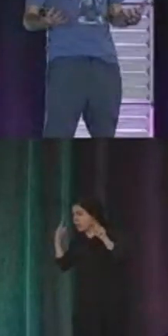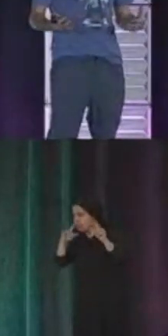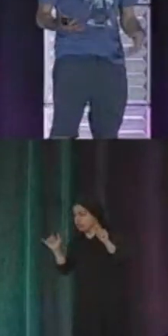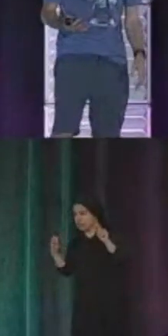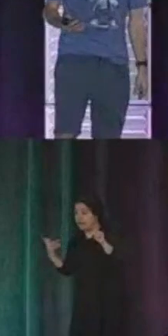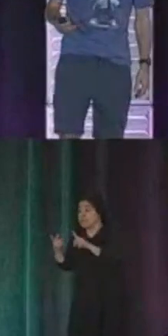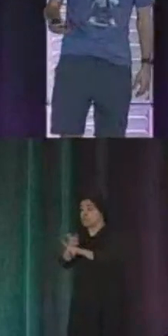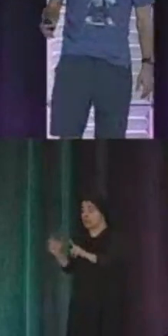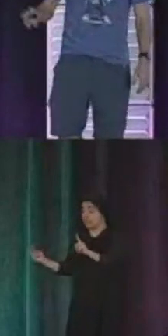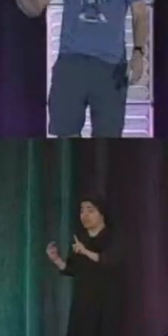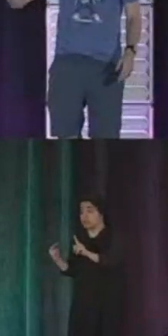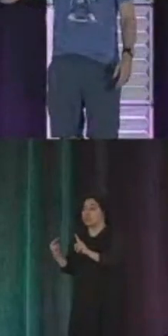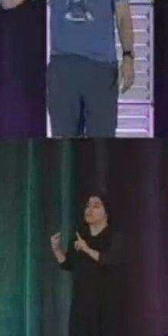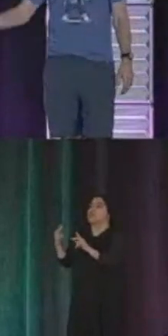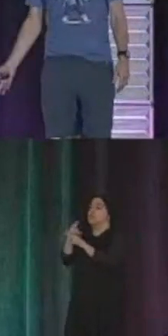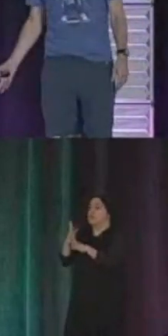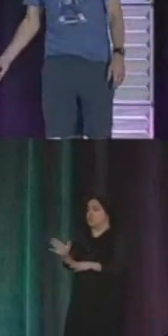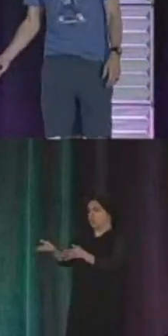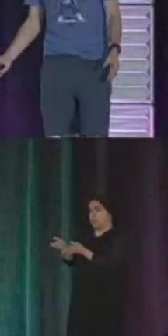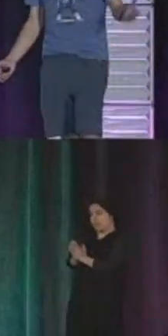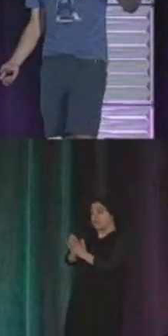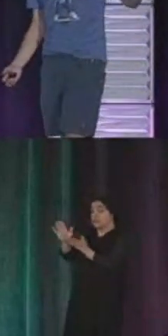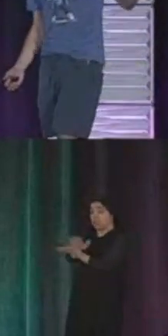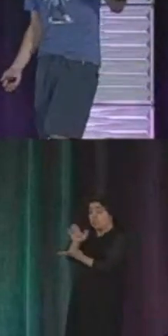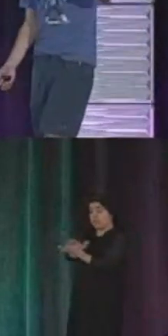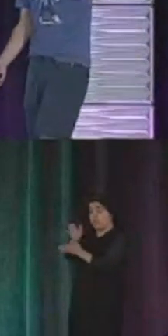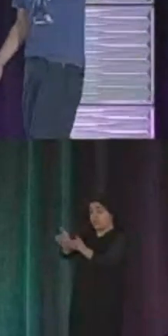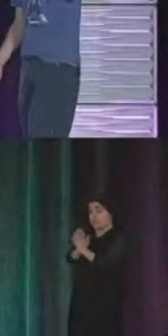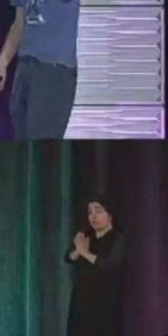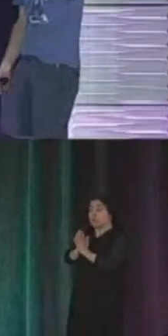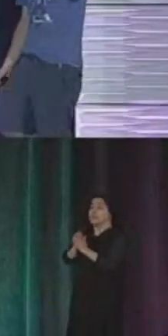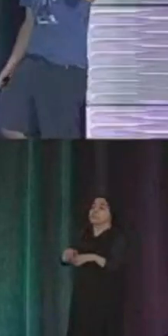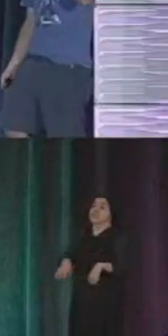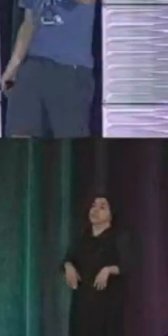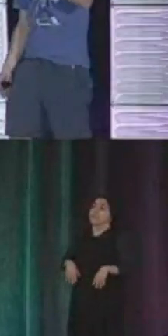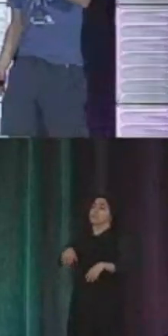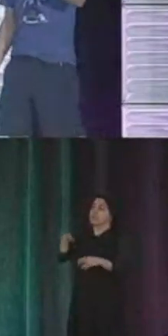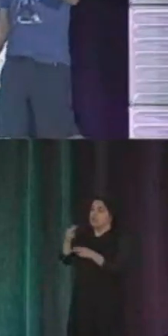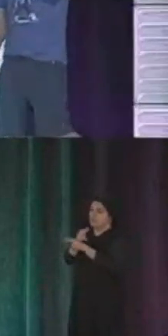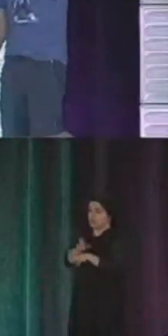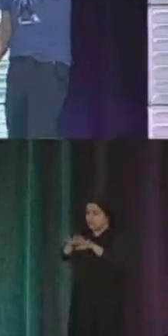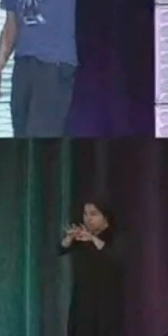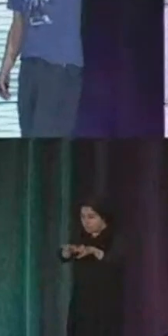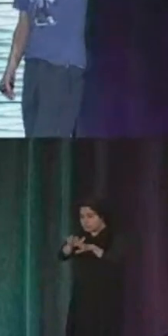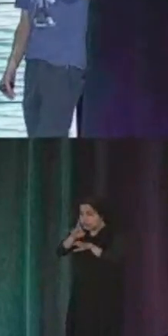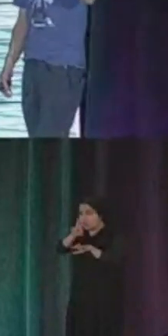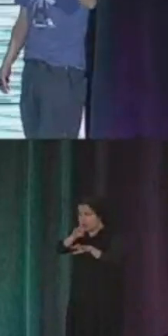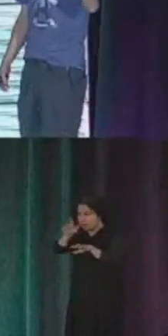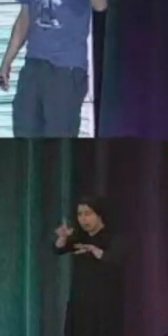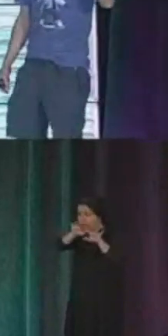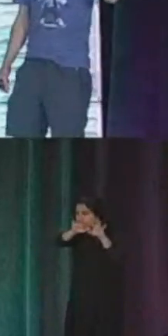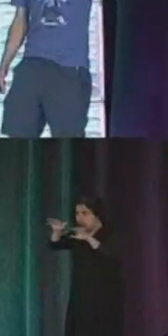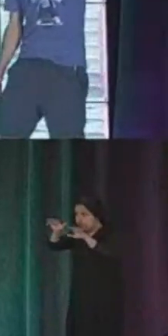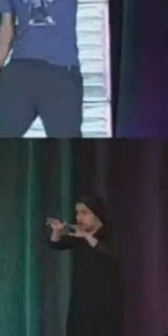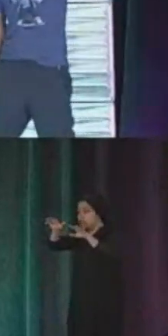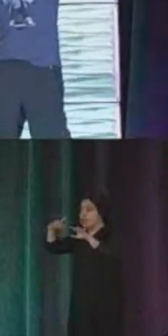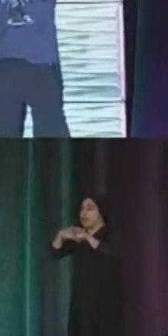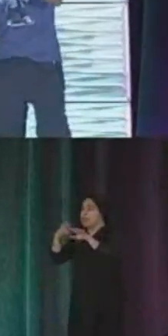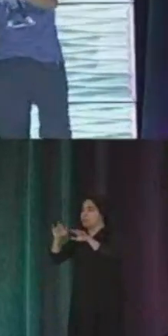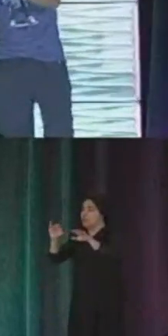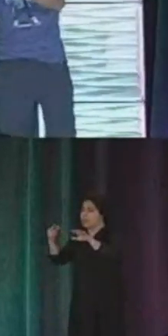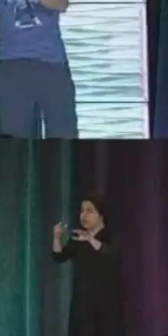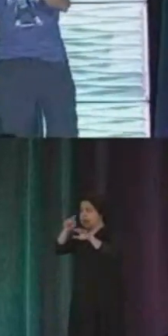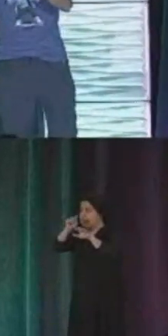user requests. So the document request, the user enters a URL, it goes to our server, which has a routing layer that